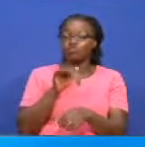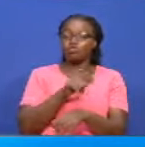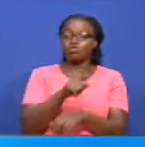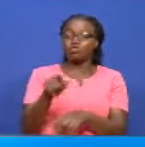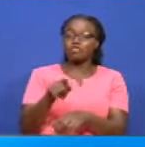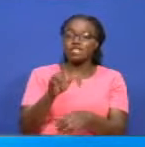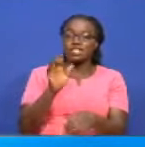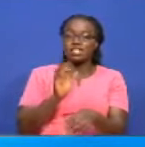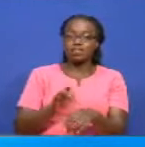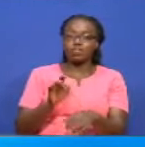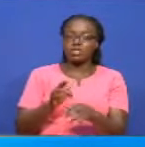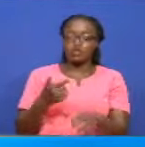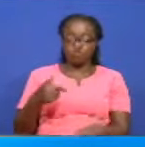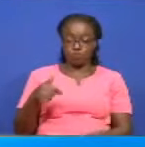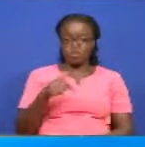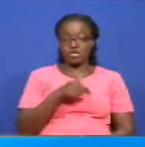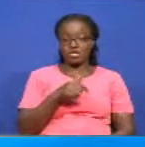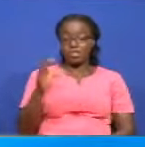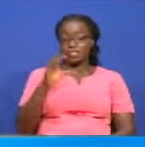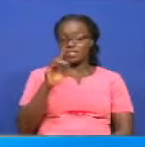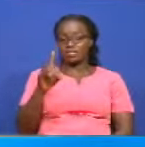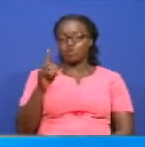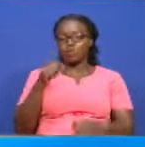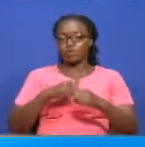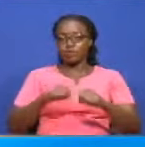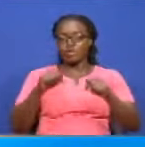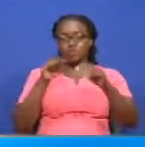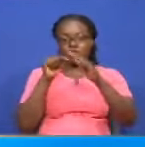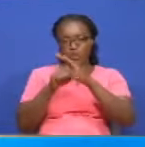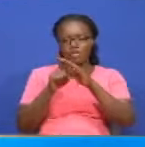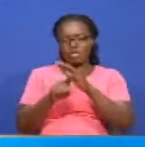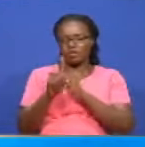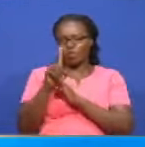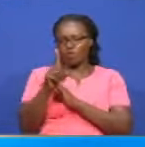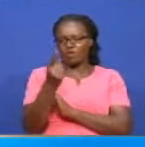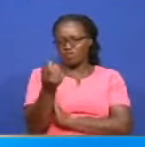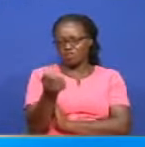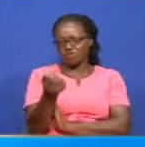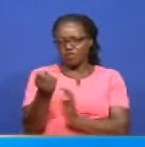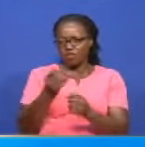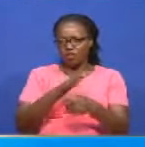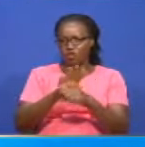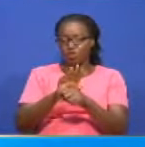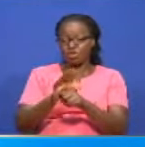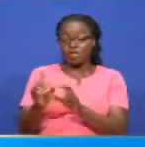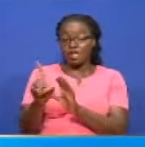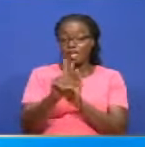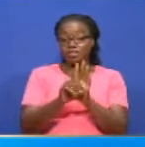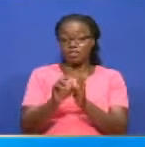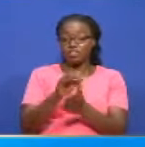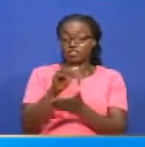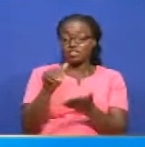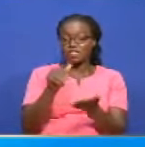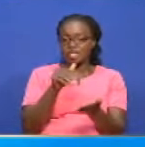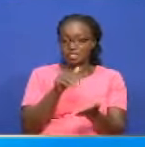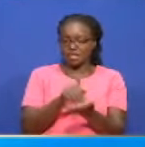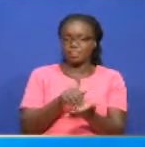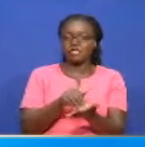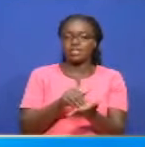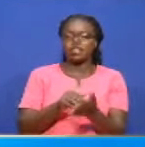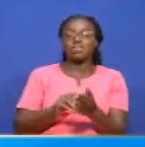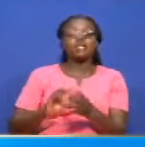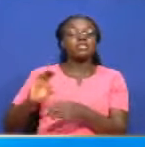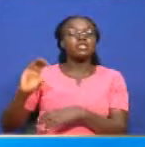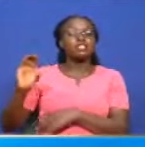We, Channel One, were able to access one of the few COVID-19 isolation and treatment centers in the